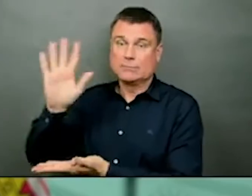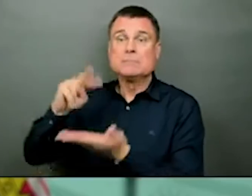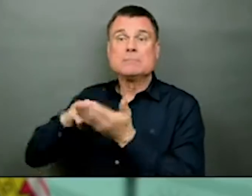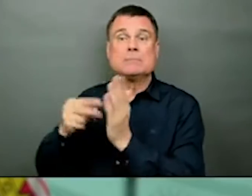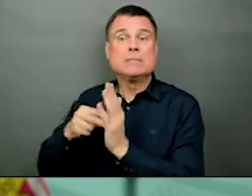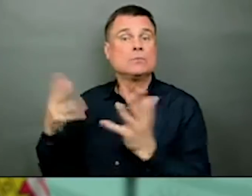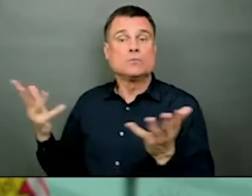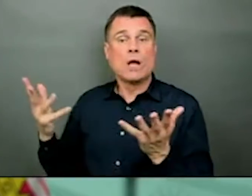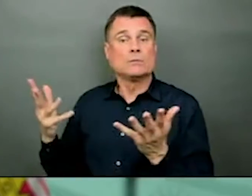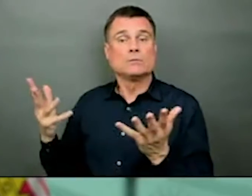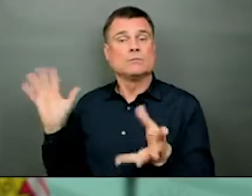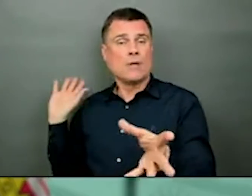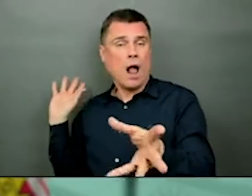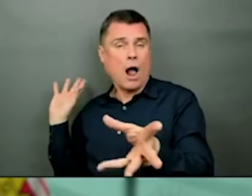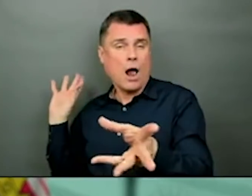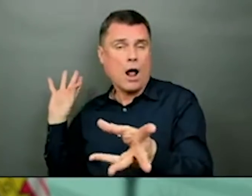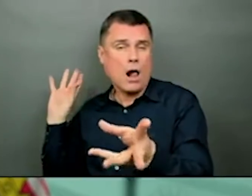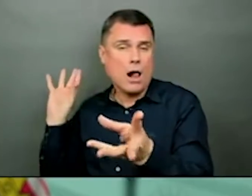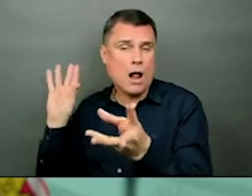total to